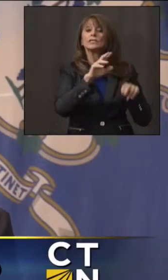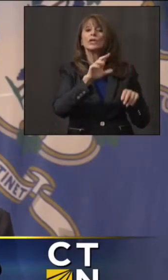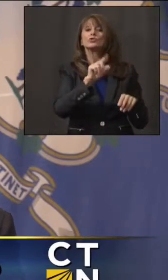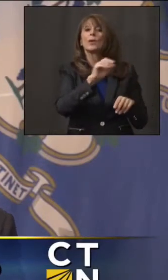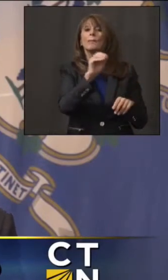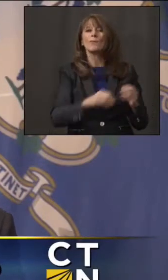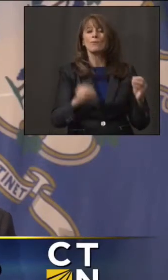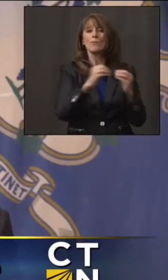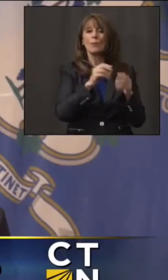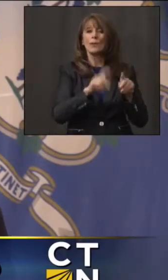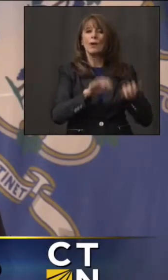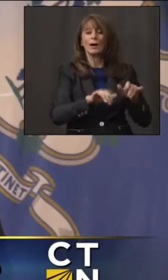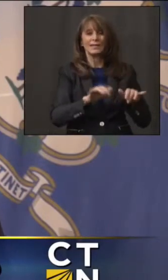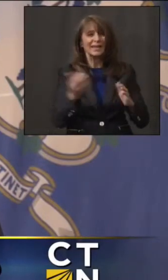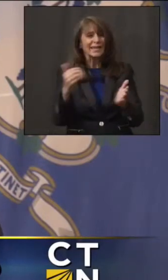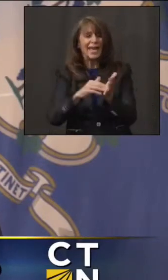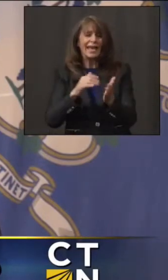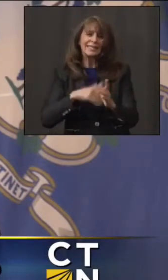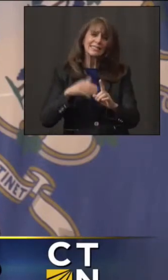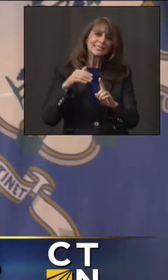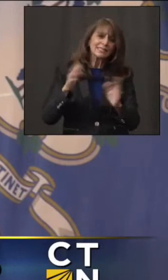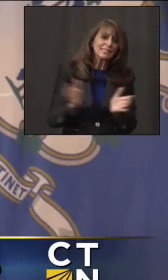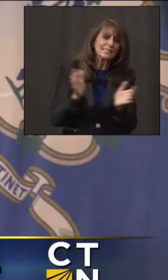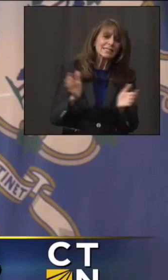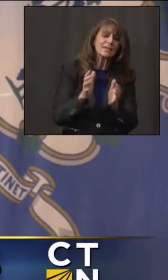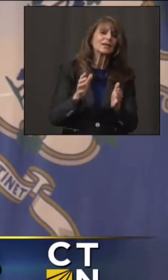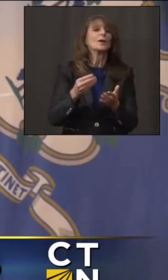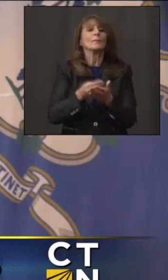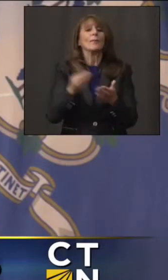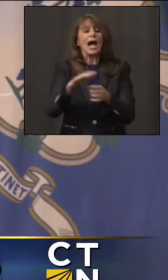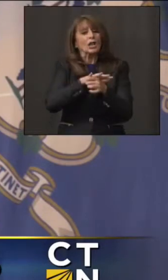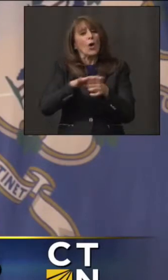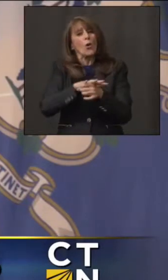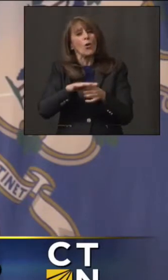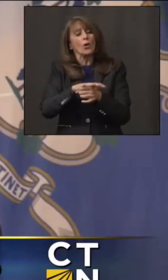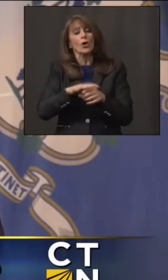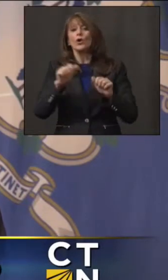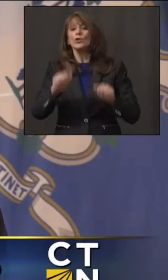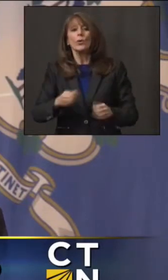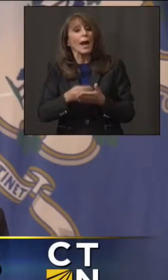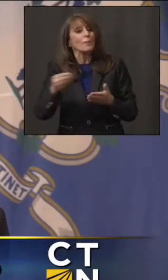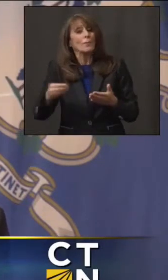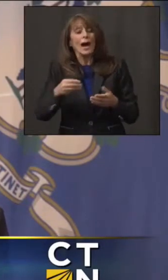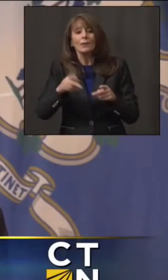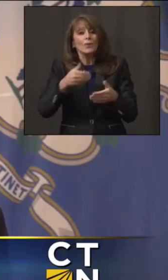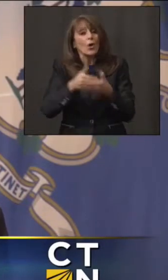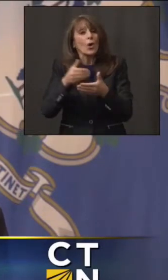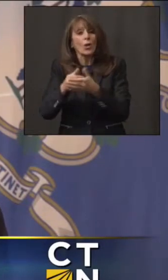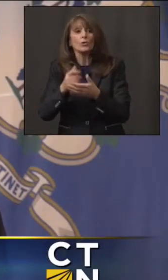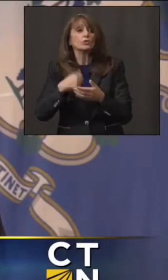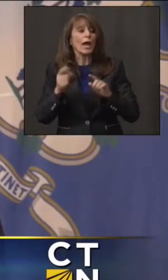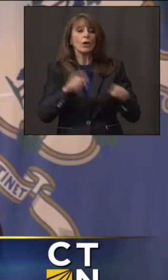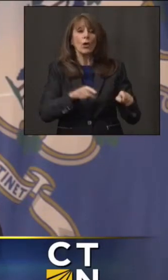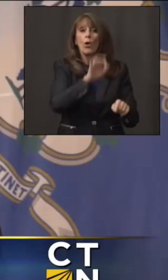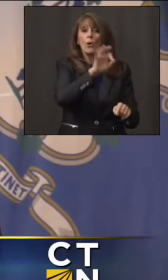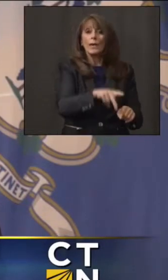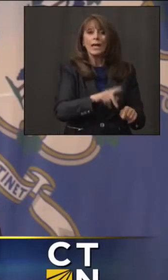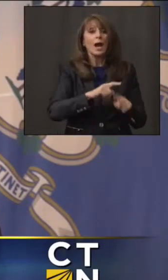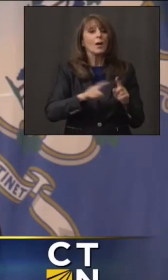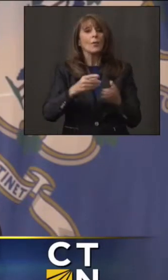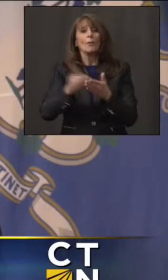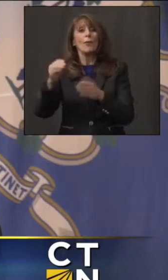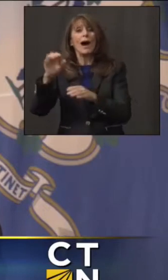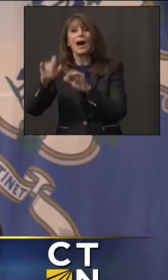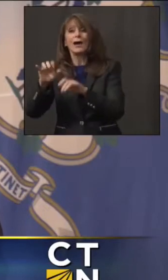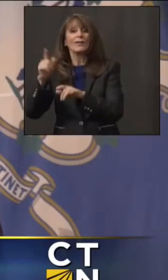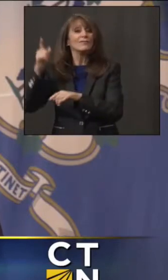I urge you, I remind you, buy local. You can buy local online. You can do it for pickup, some of it for delivery.